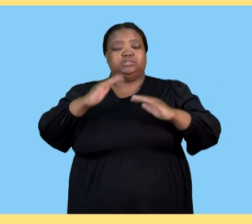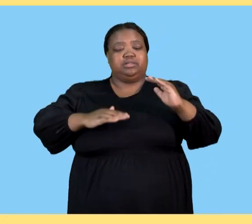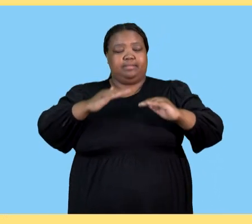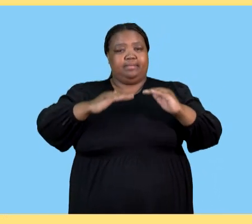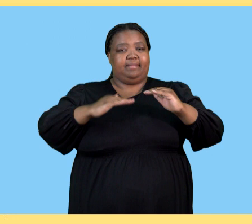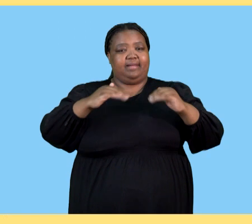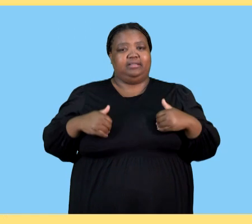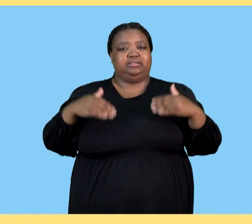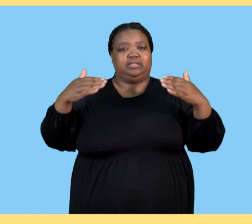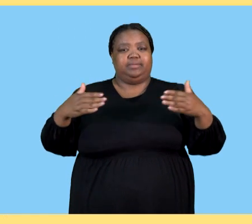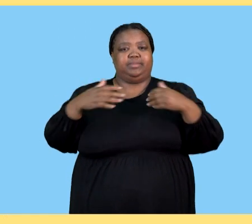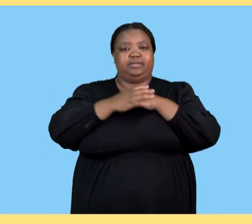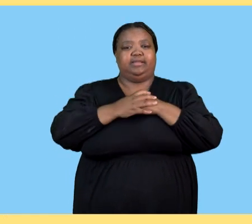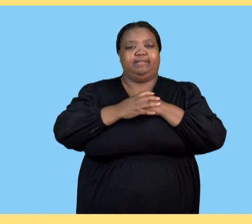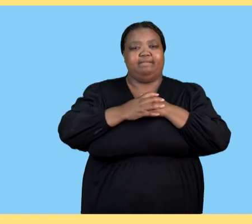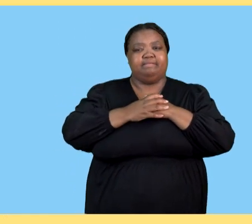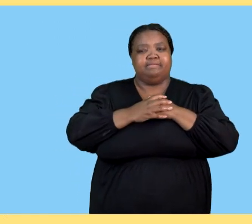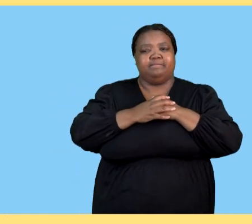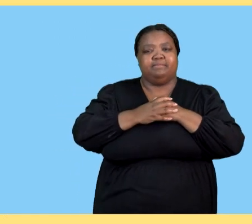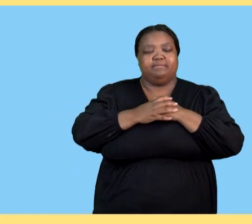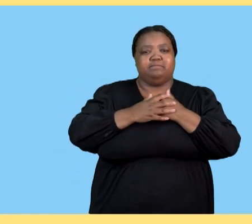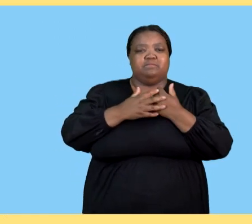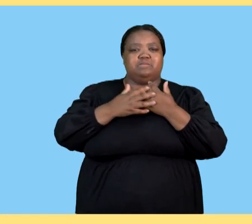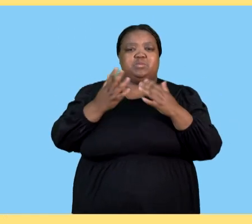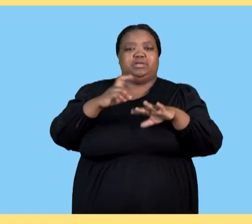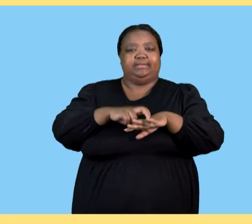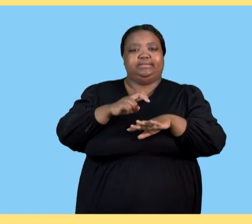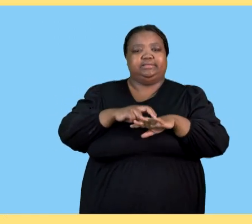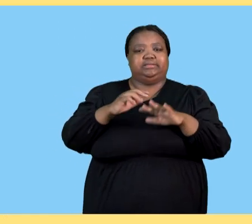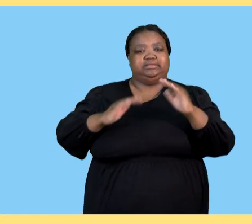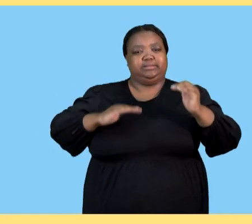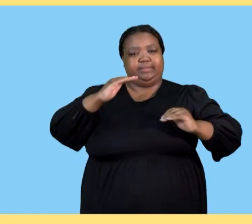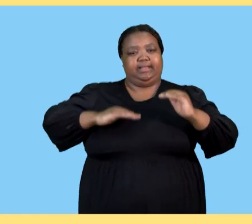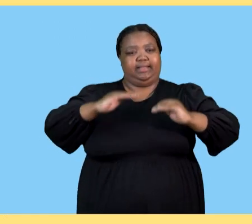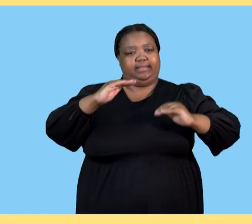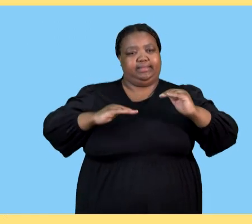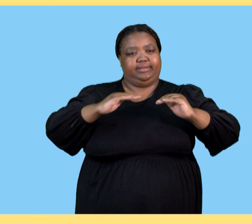say balance at the beginning. I need balance